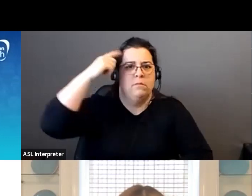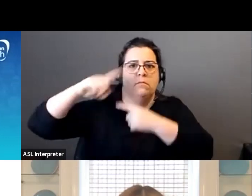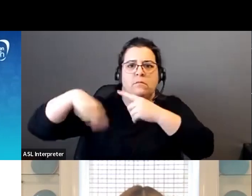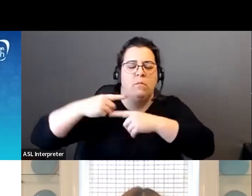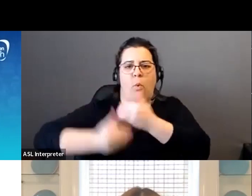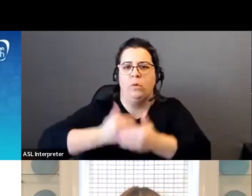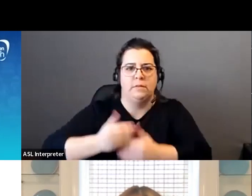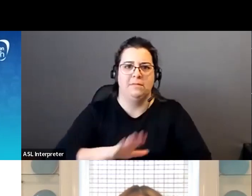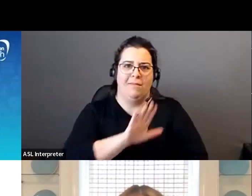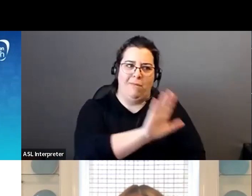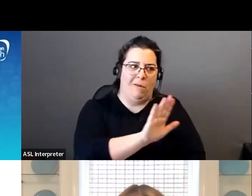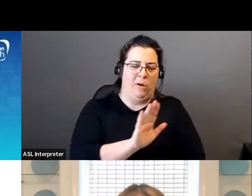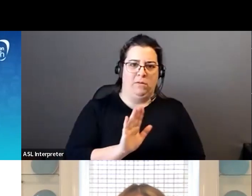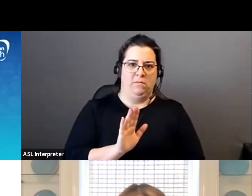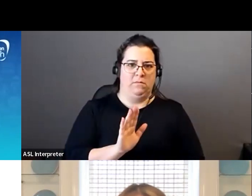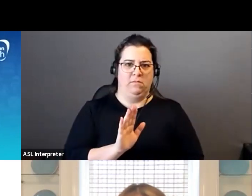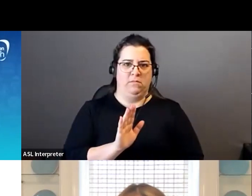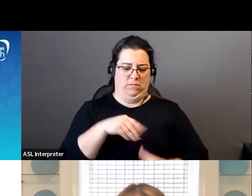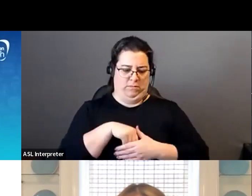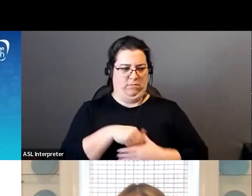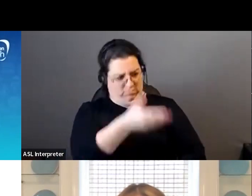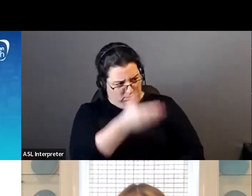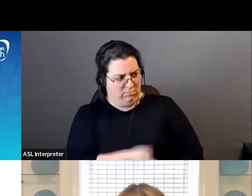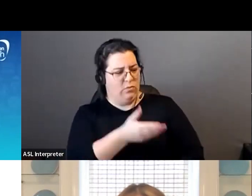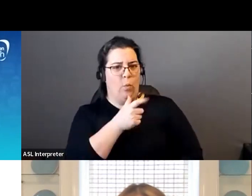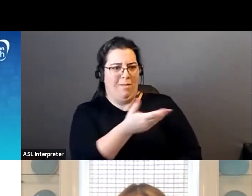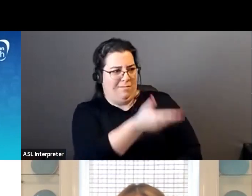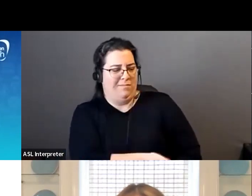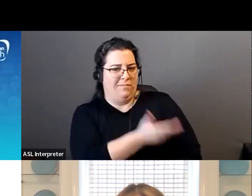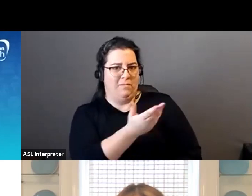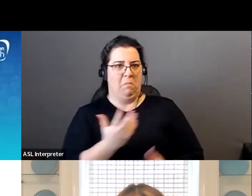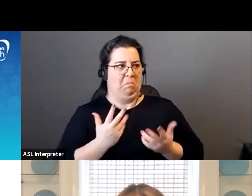rob them of who they are, who they're presenting themselves to be?